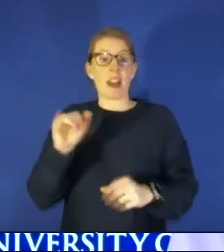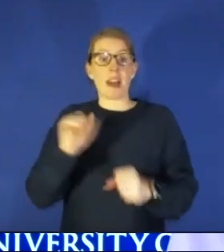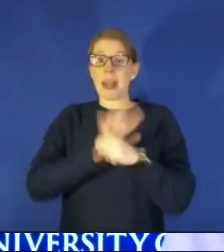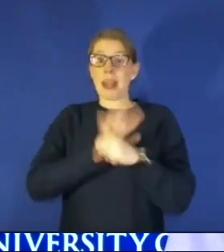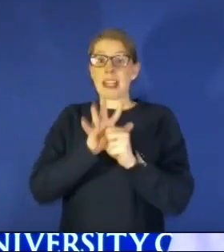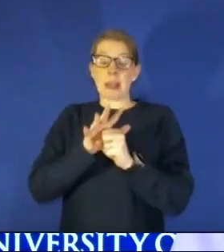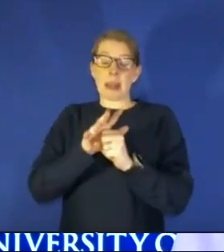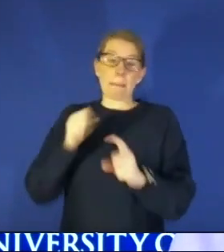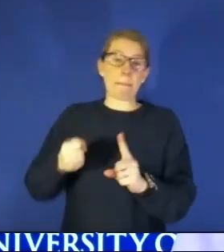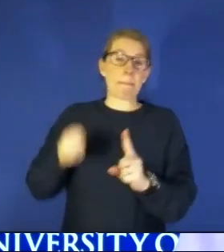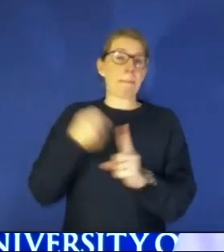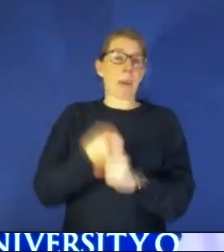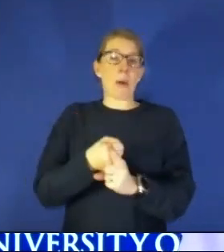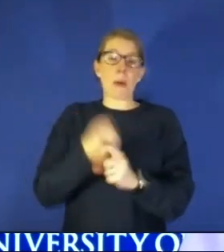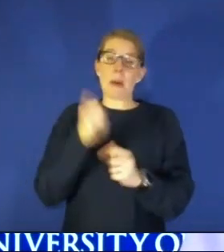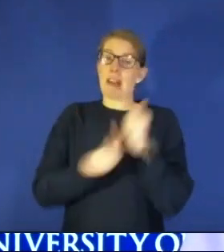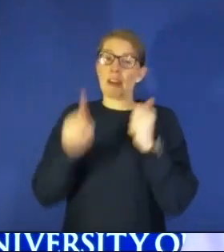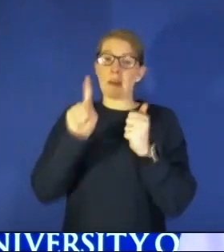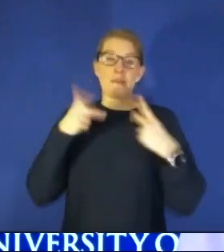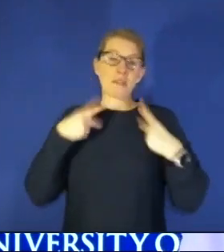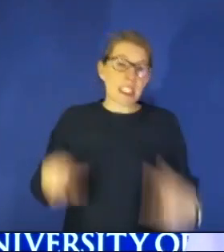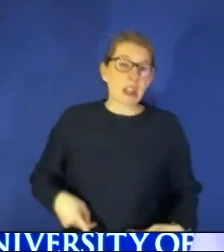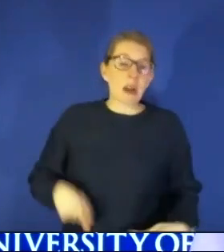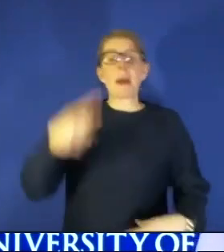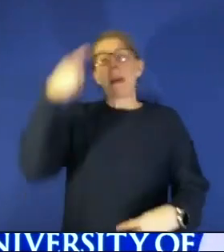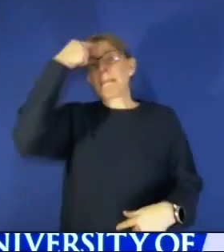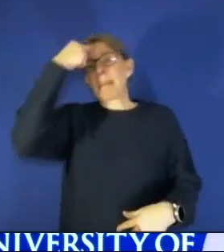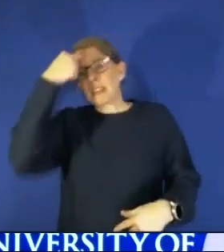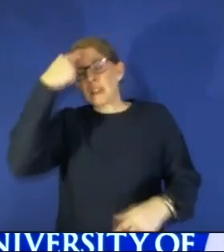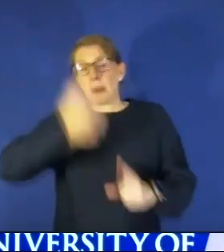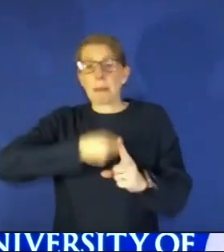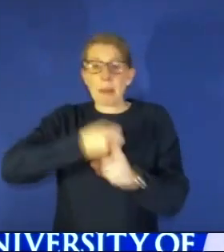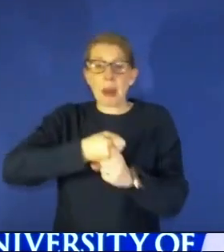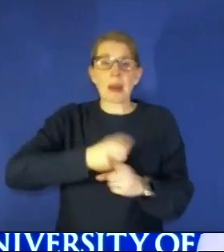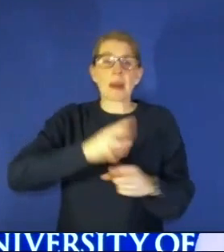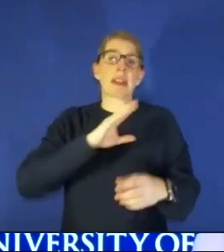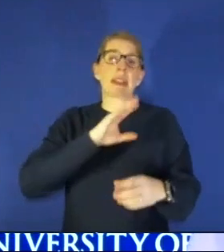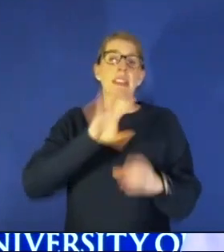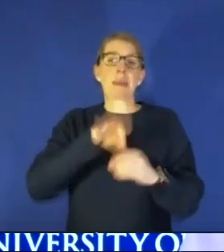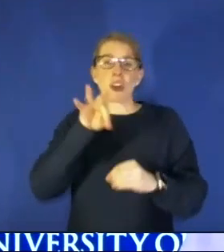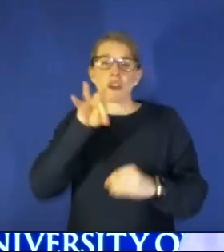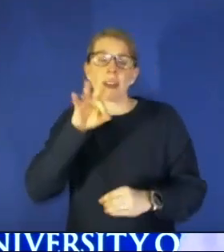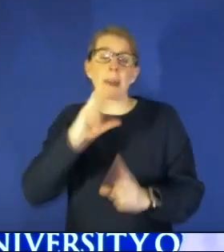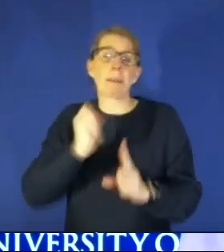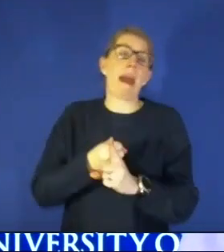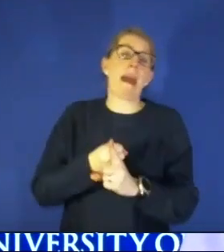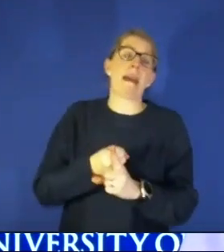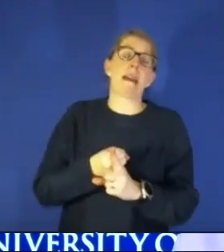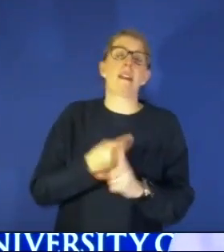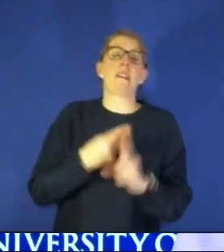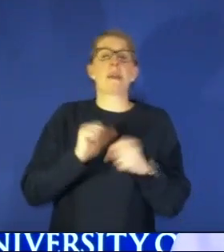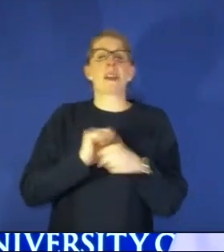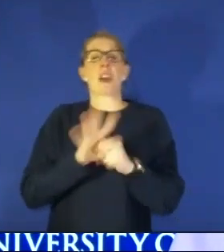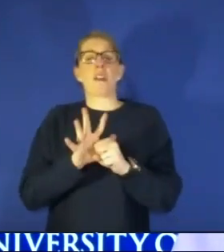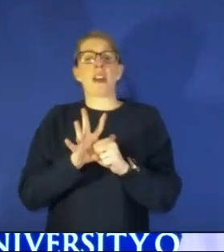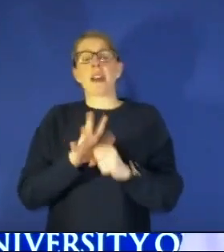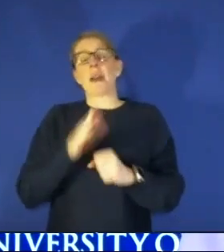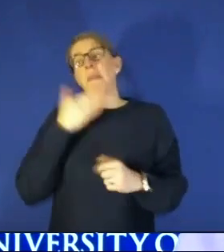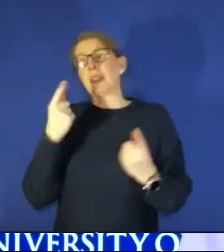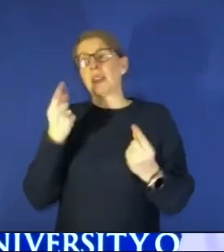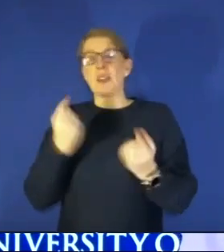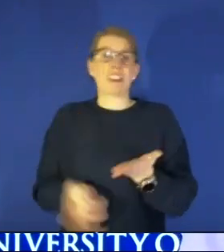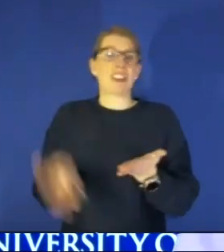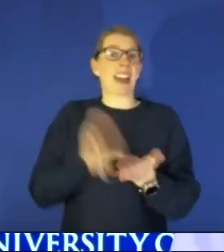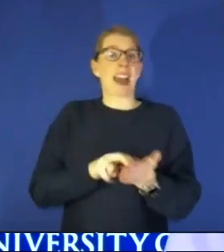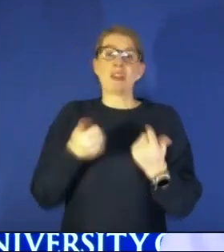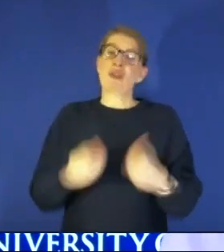on everybody physically, mentally, spiritually. The best thing to do is just try to get up and do it. And it might be just a couple